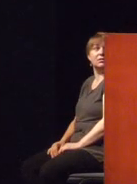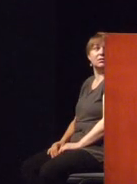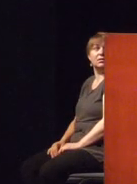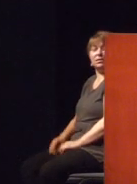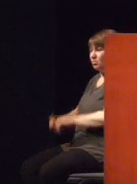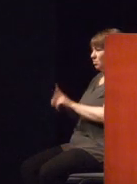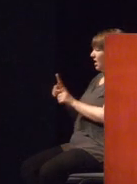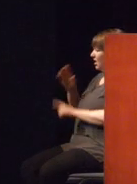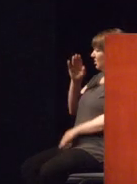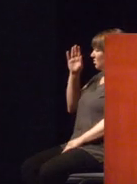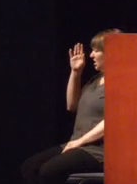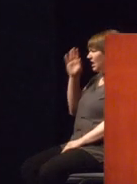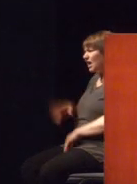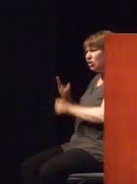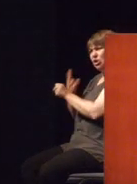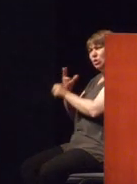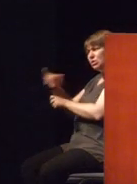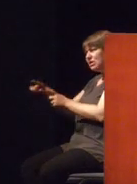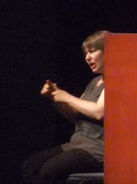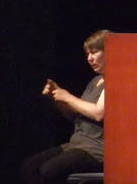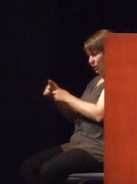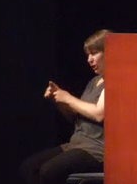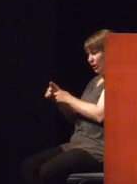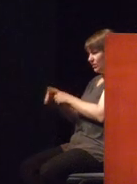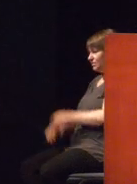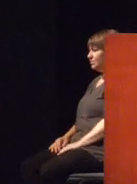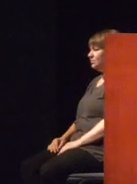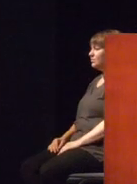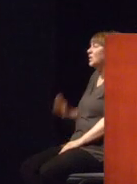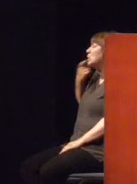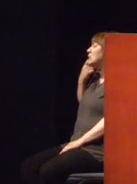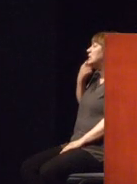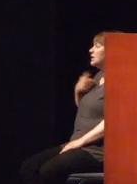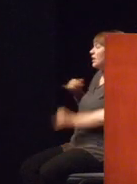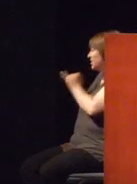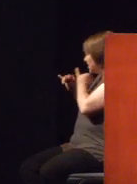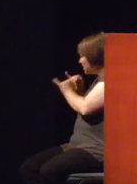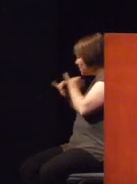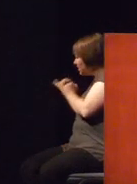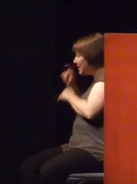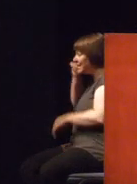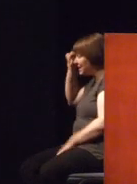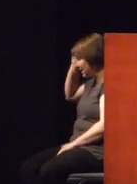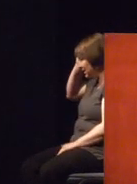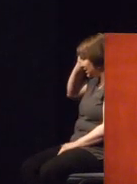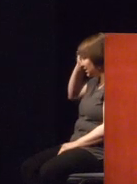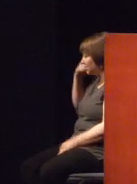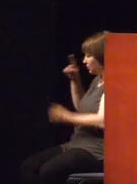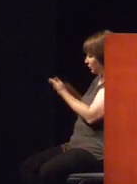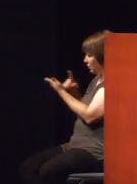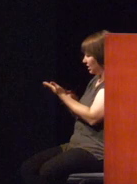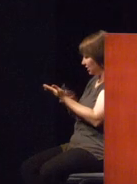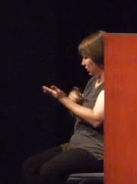used that term to describe ourselves. And recently I was interviewing teenagers for some research we're doing on how